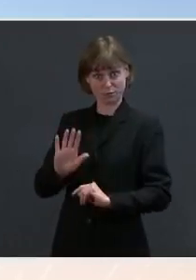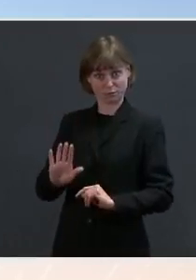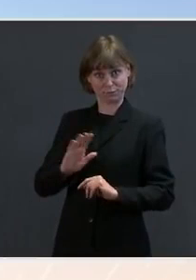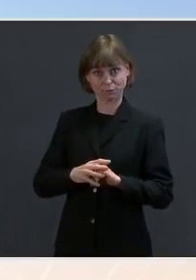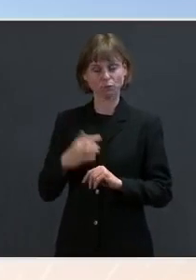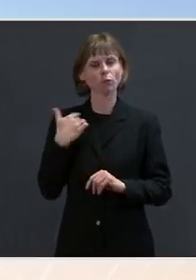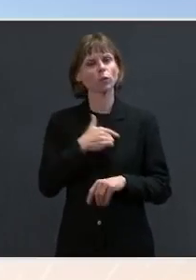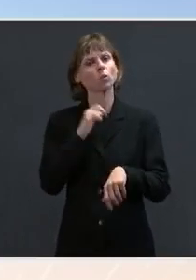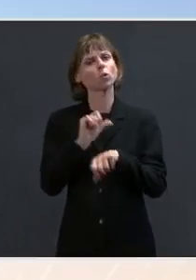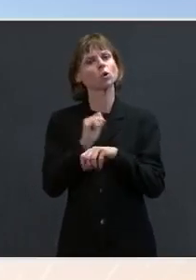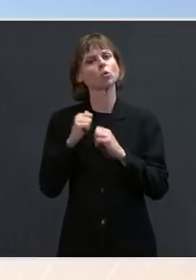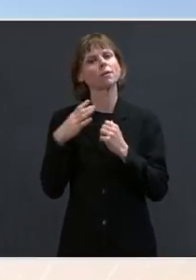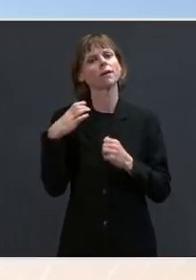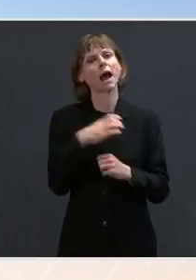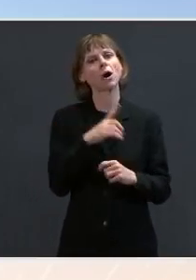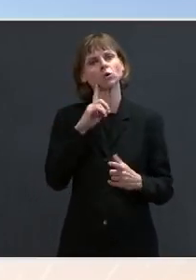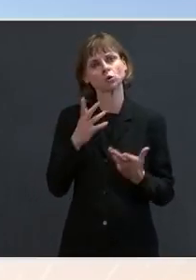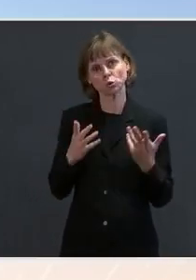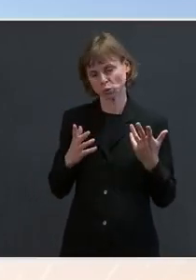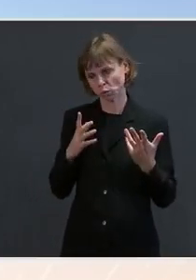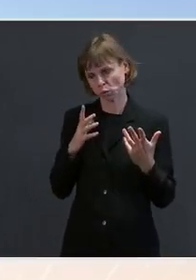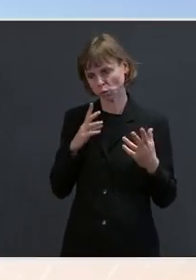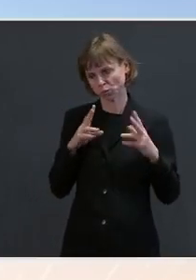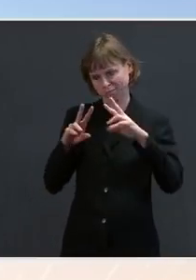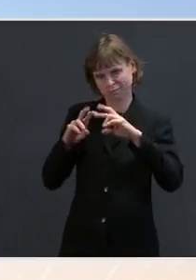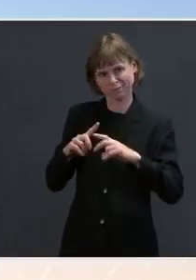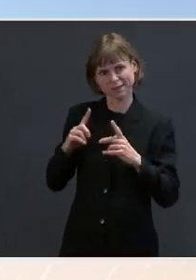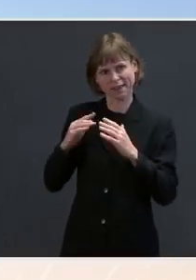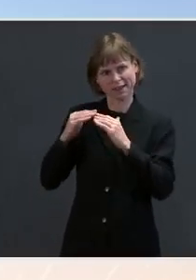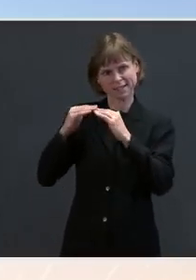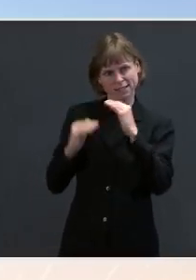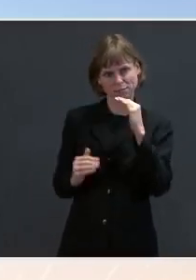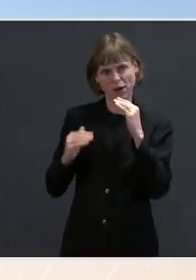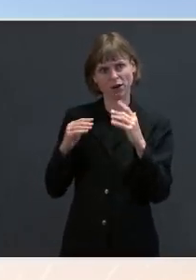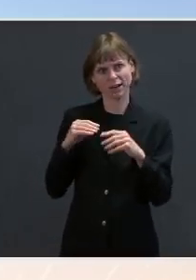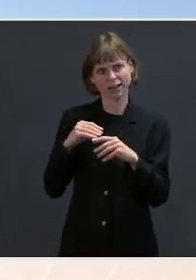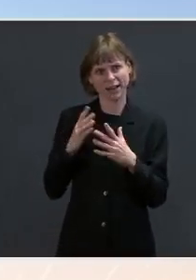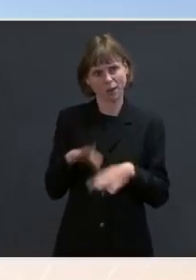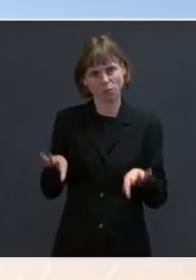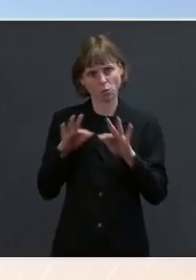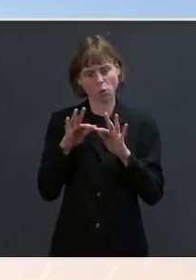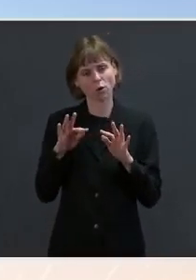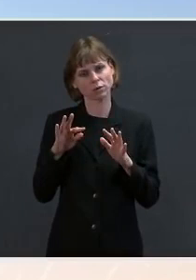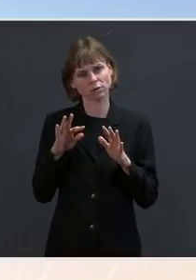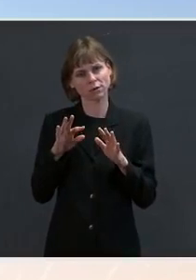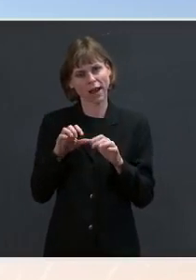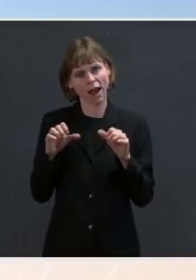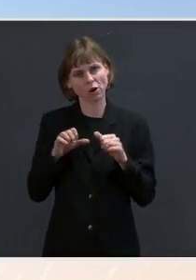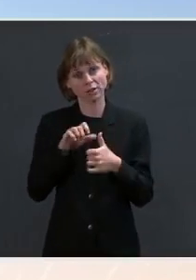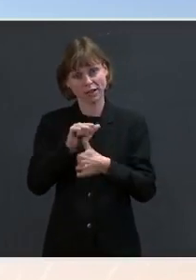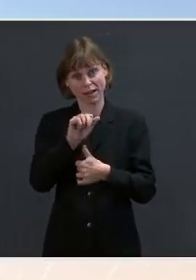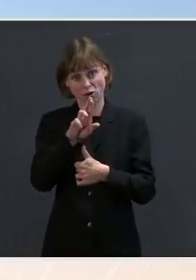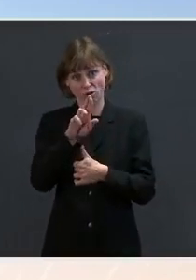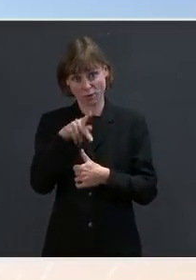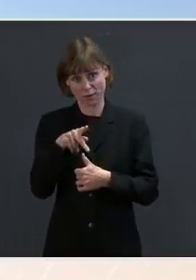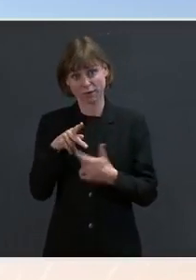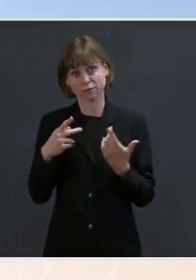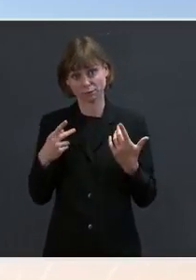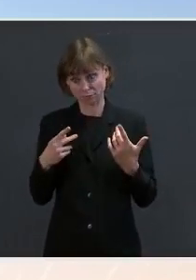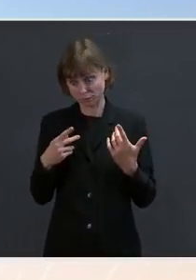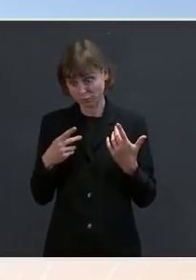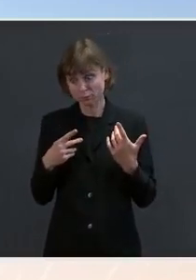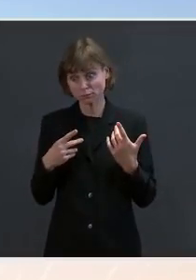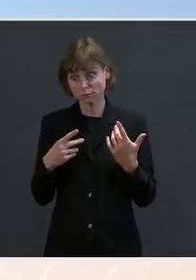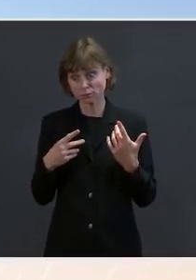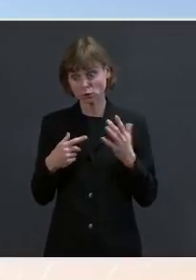We have worked with Congress to address parity in two critical areas via the American Rescue Plan, representing an initial step forward in the